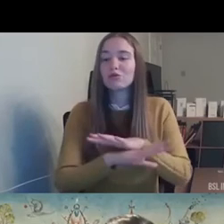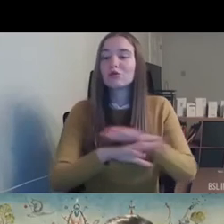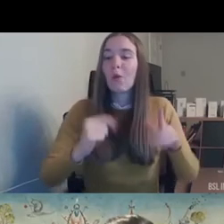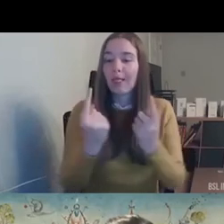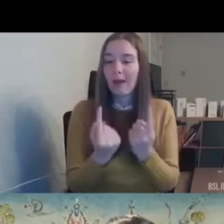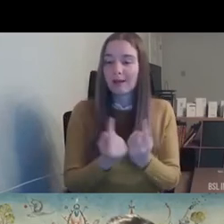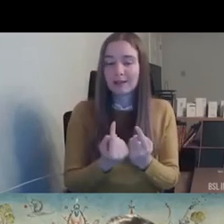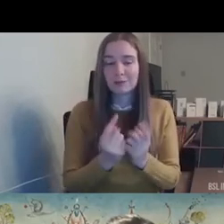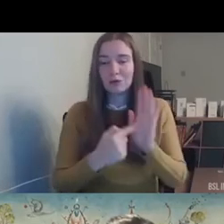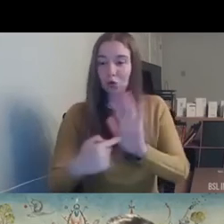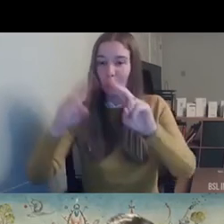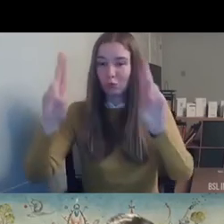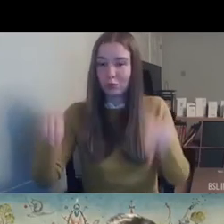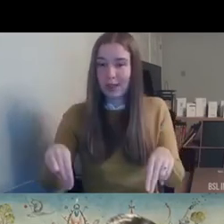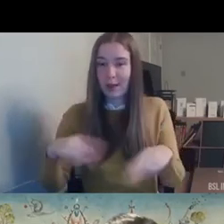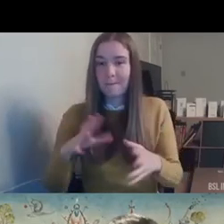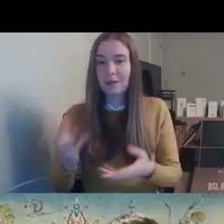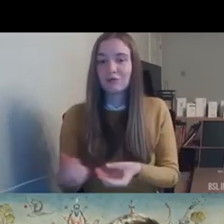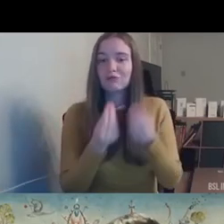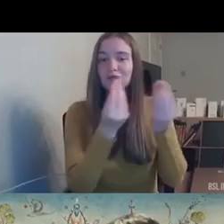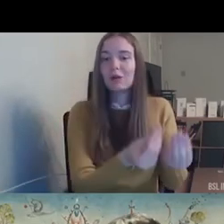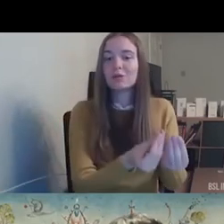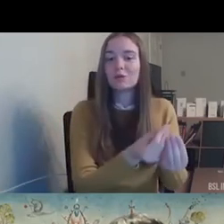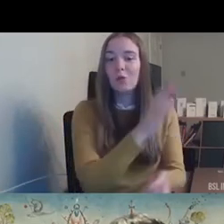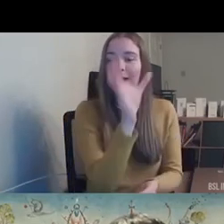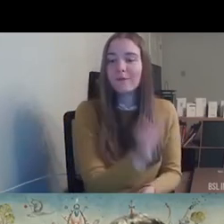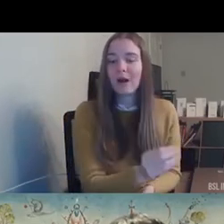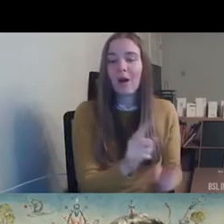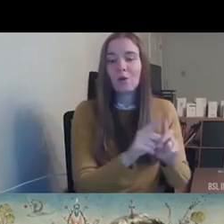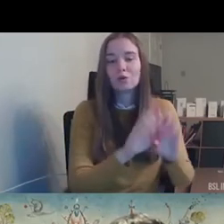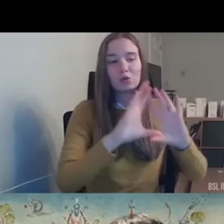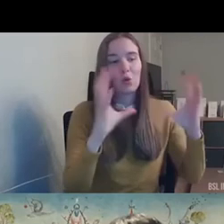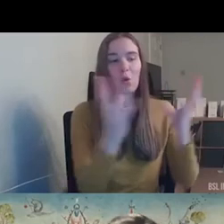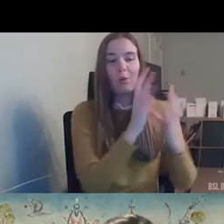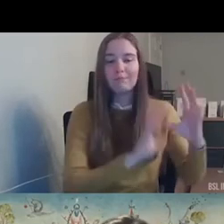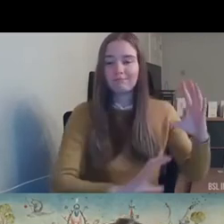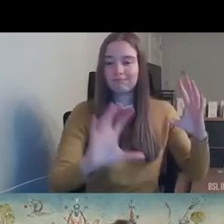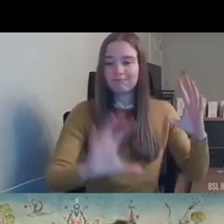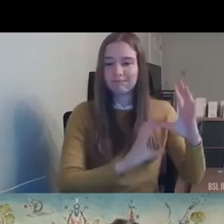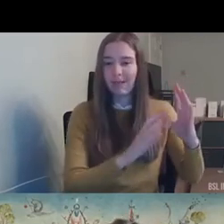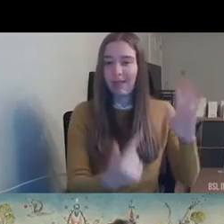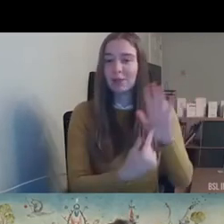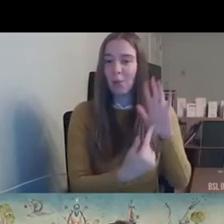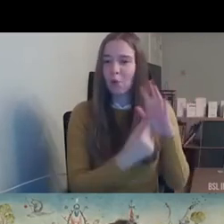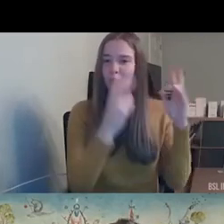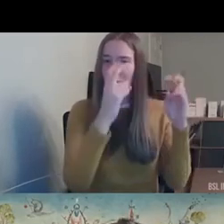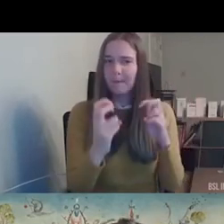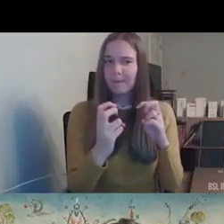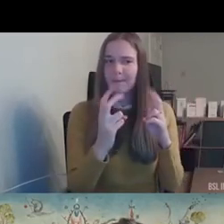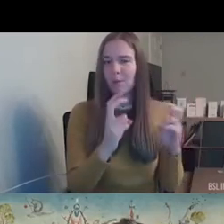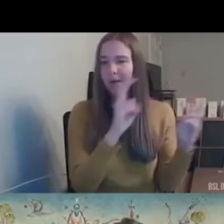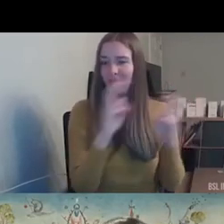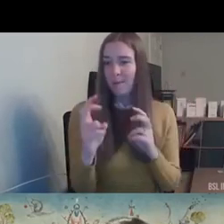being returned to Africa and generally global South countries. It's quite an important and topical theme for us and